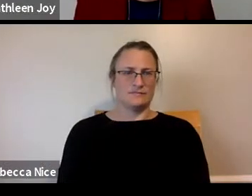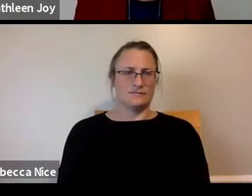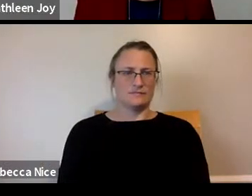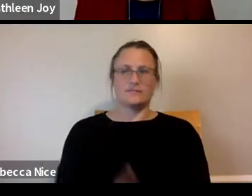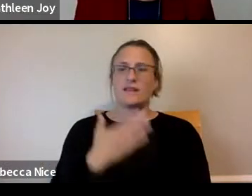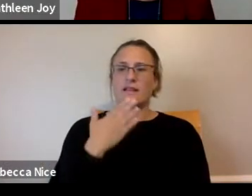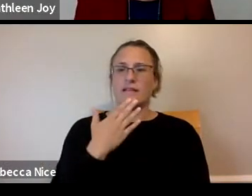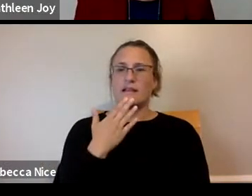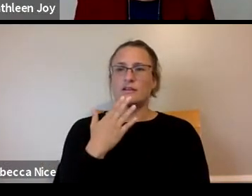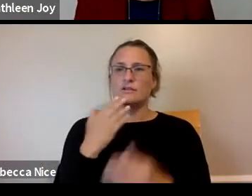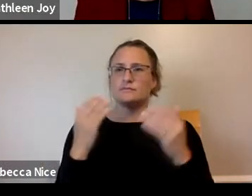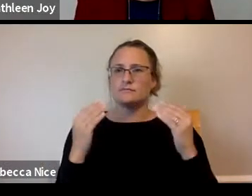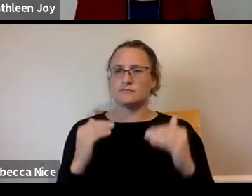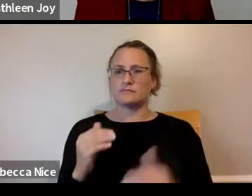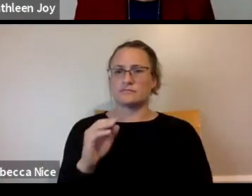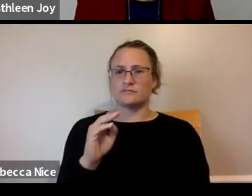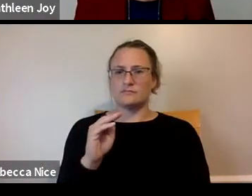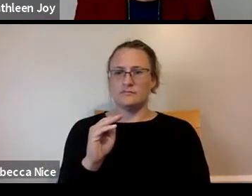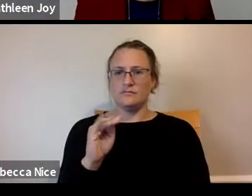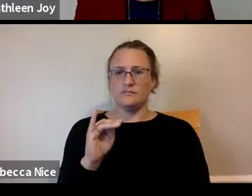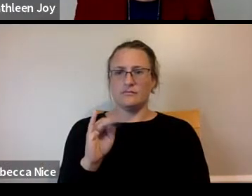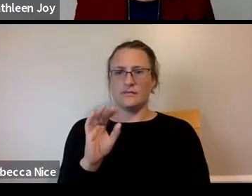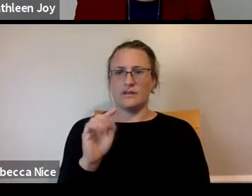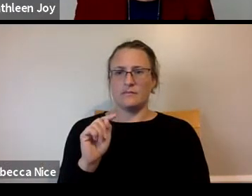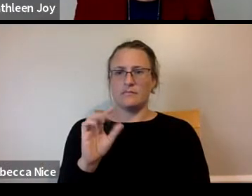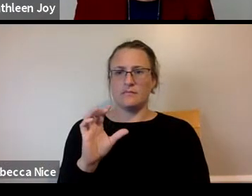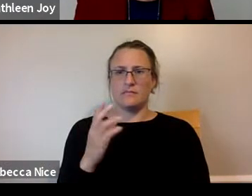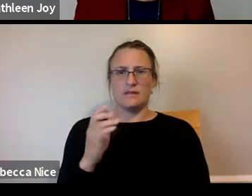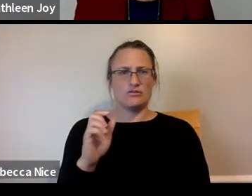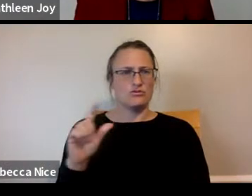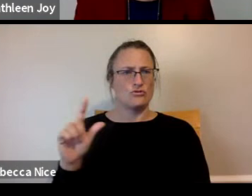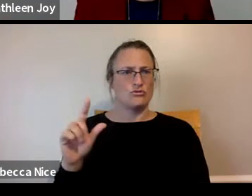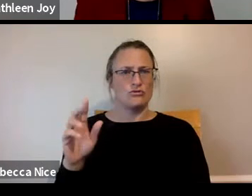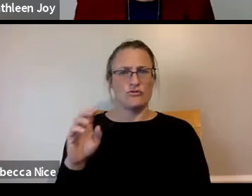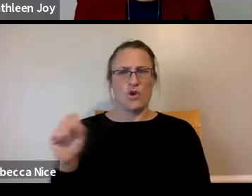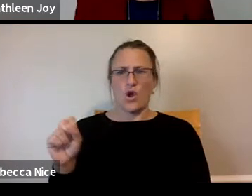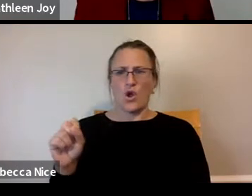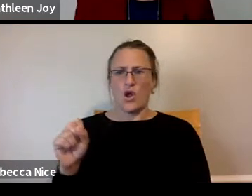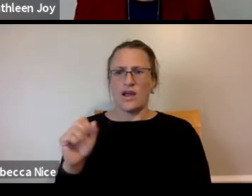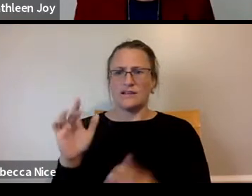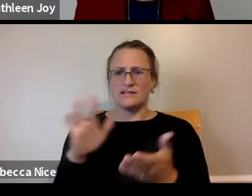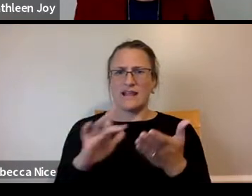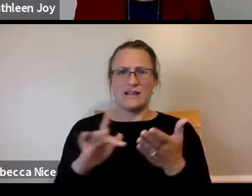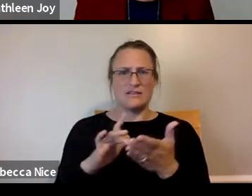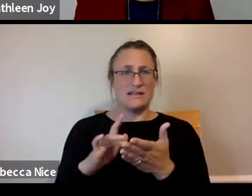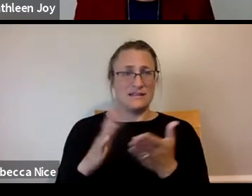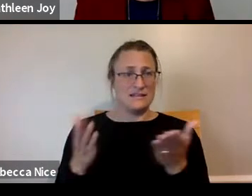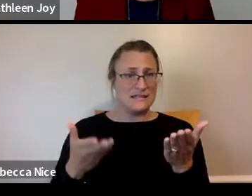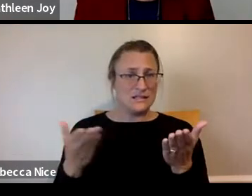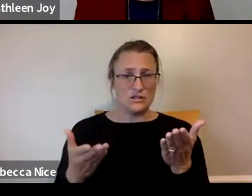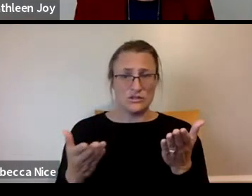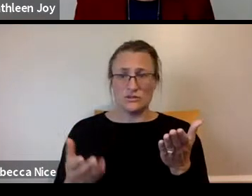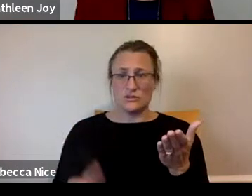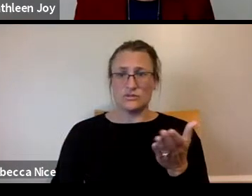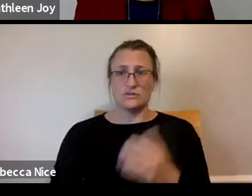think Mitchell Moss dialed in. Can we get him on?